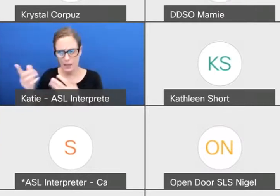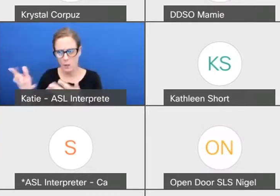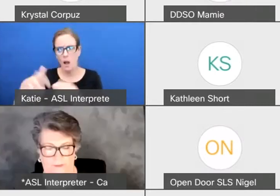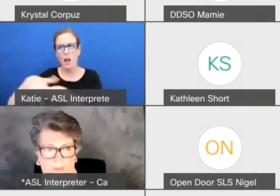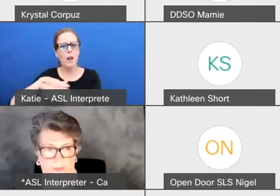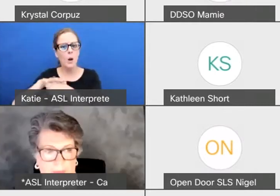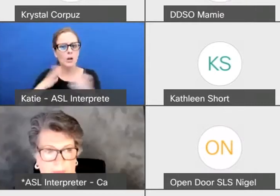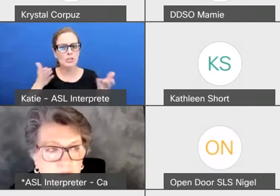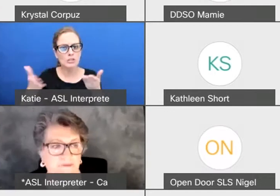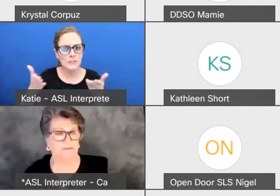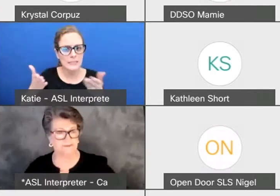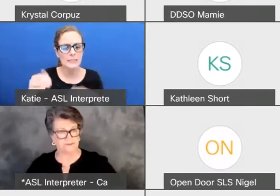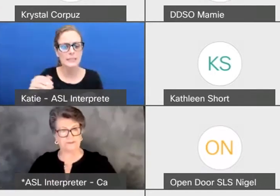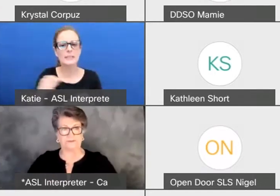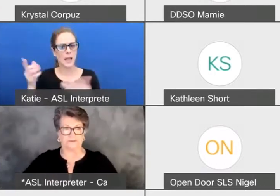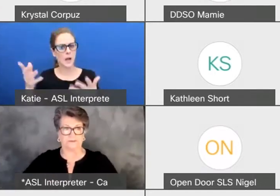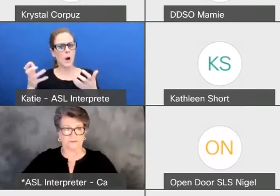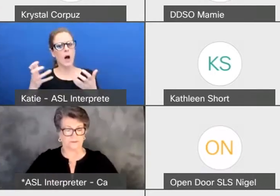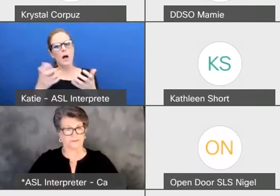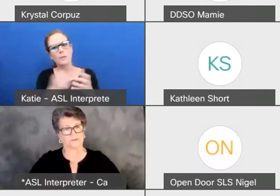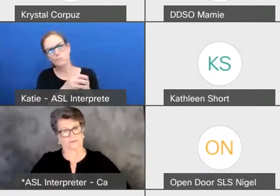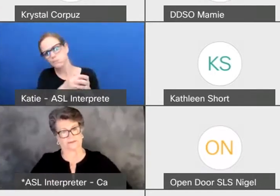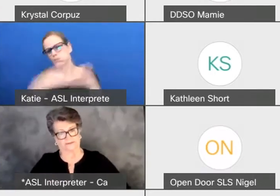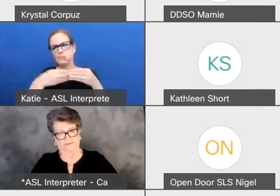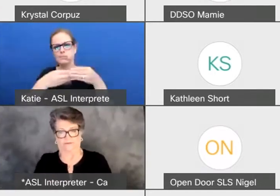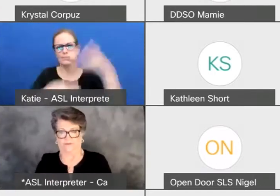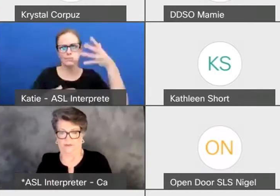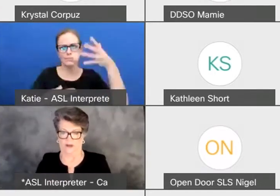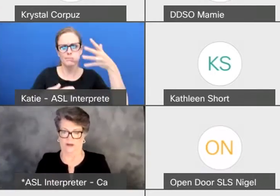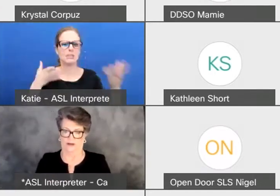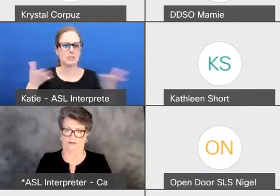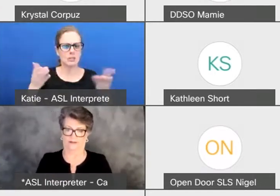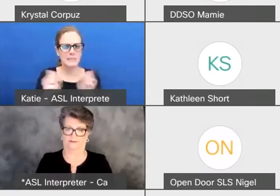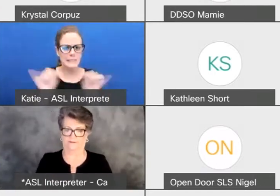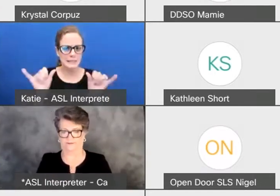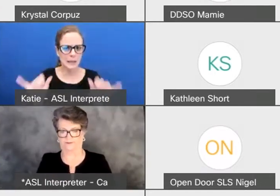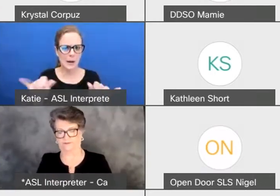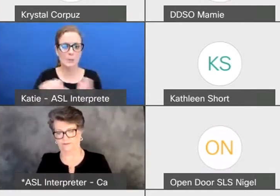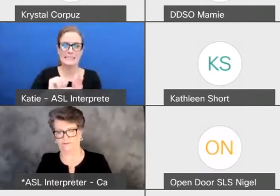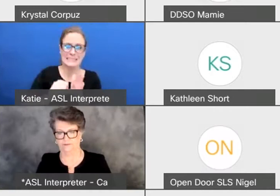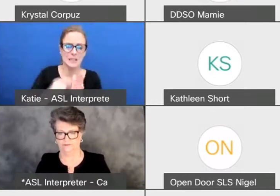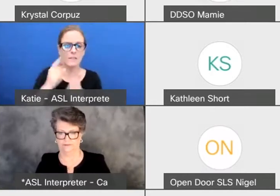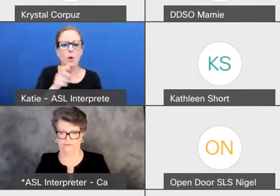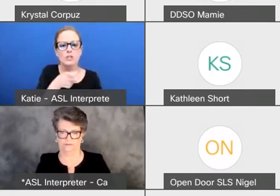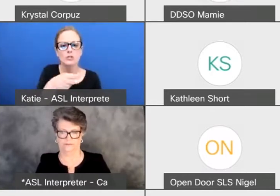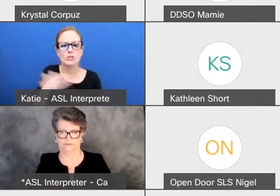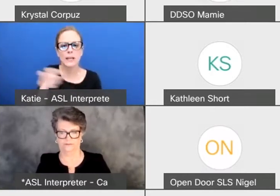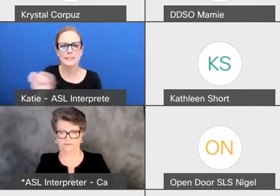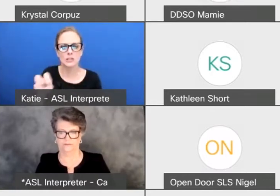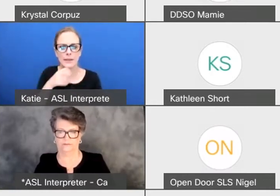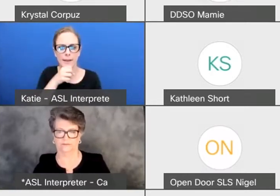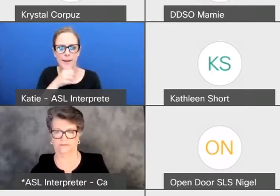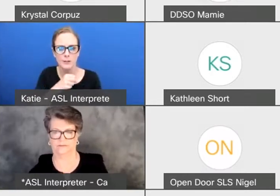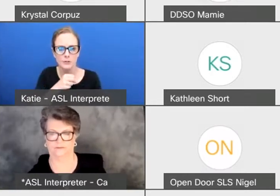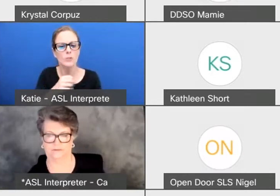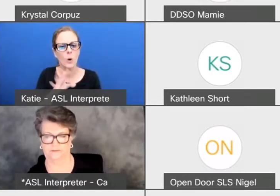wants a very robust service system, and especially for transition age. And so when we talk about these